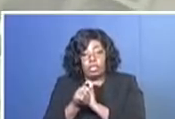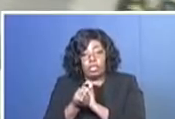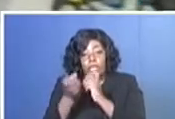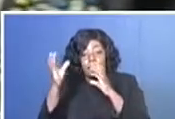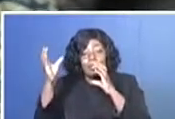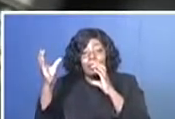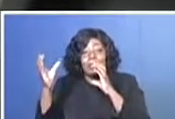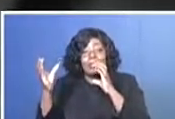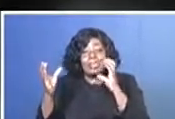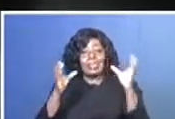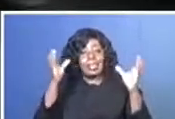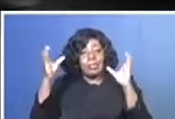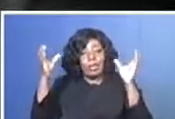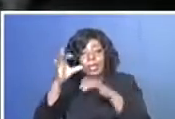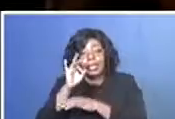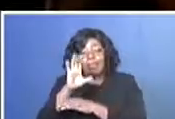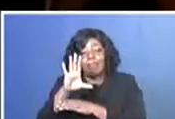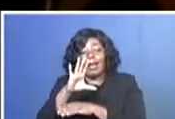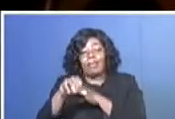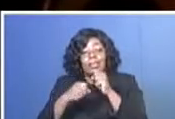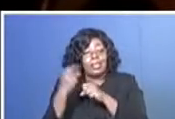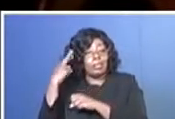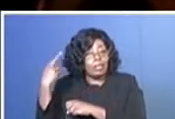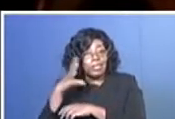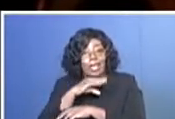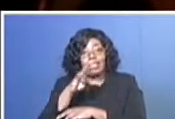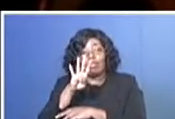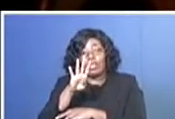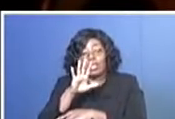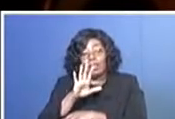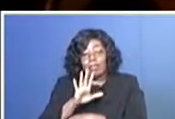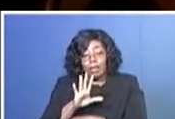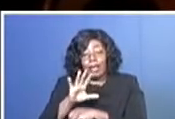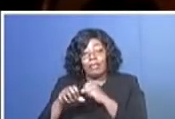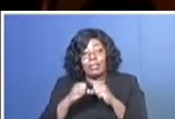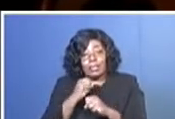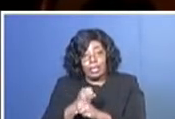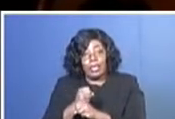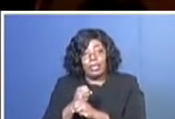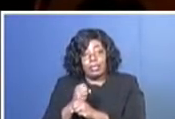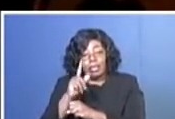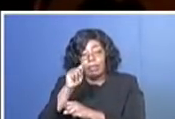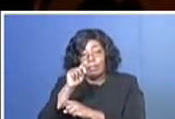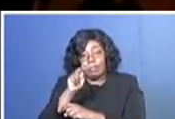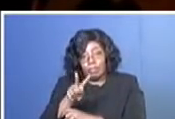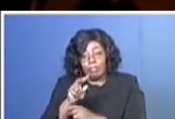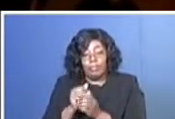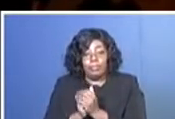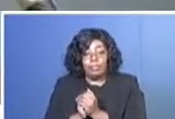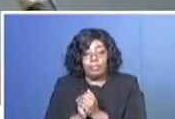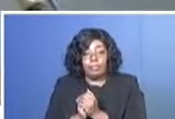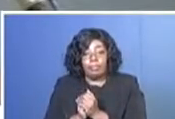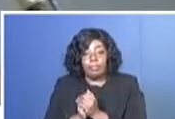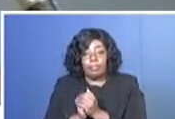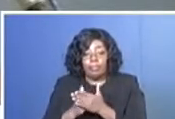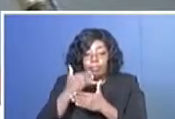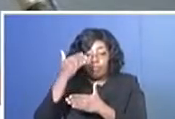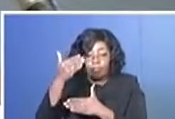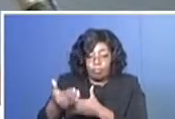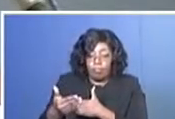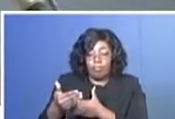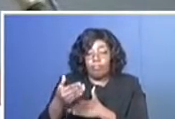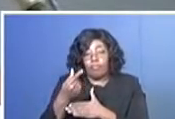celebrates 85 years in radio and 45 years as the national broadcaster. Over the next few